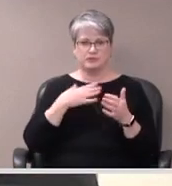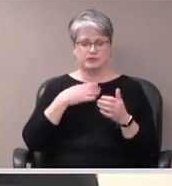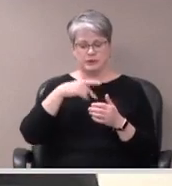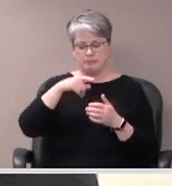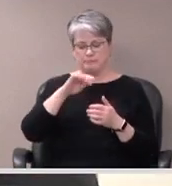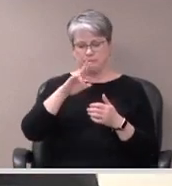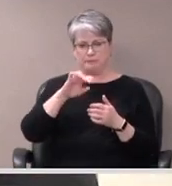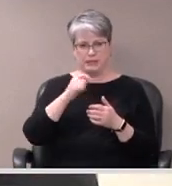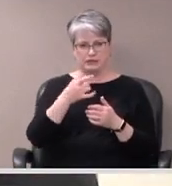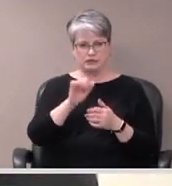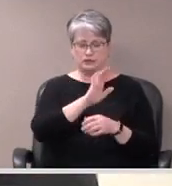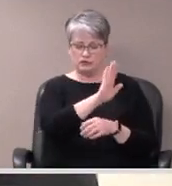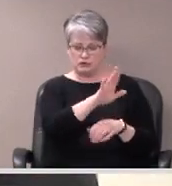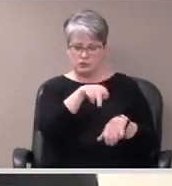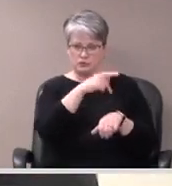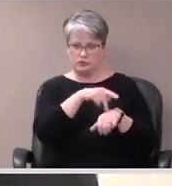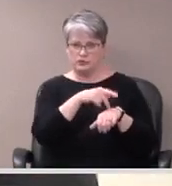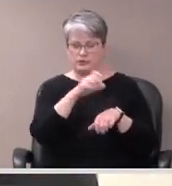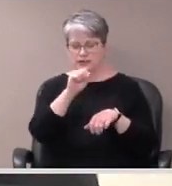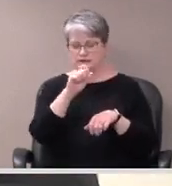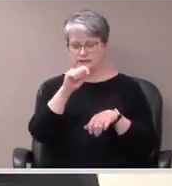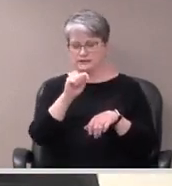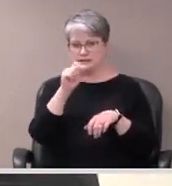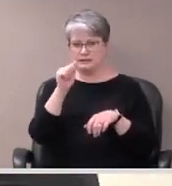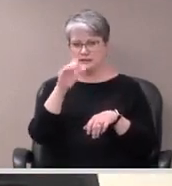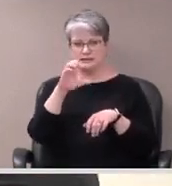Hartstern and her principal, Stacy Rowan.